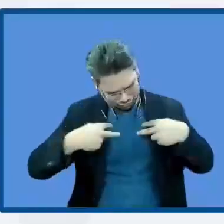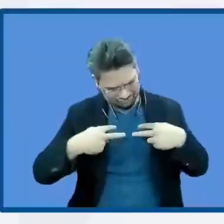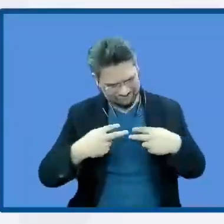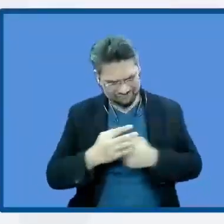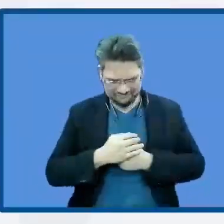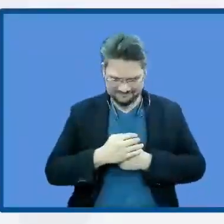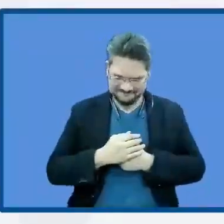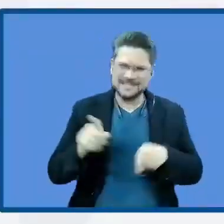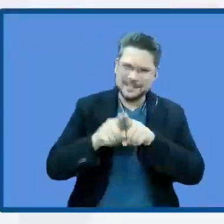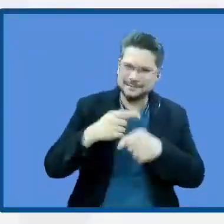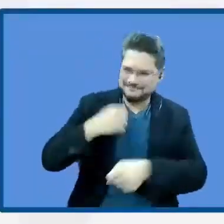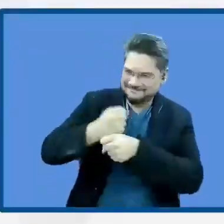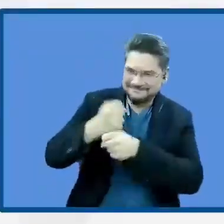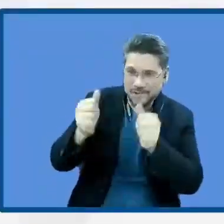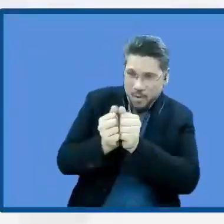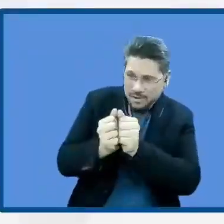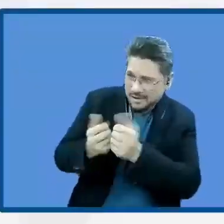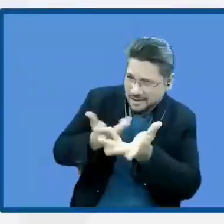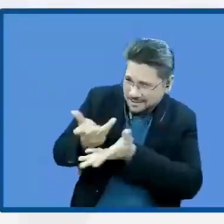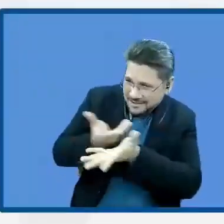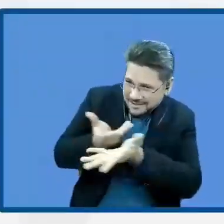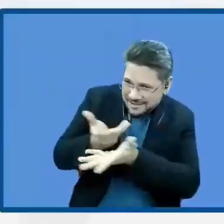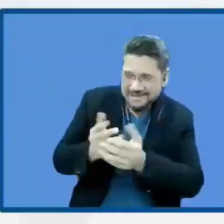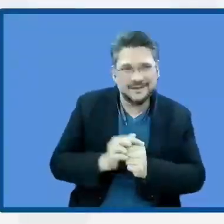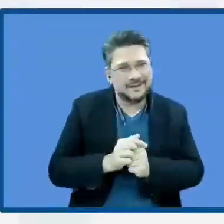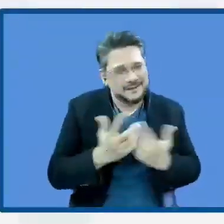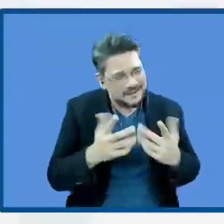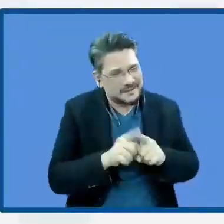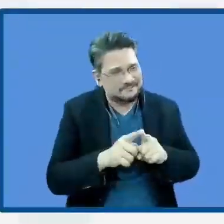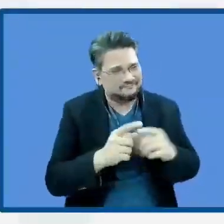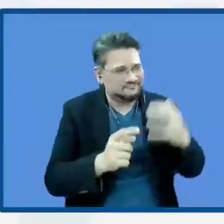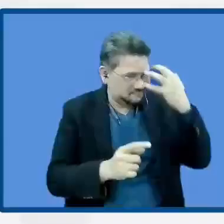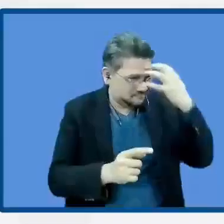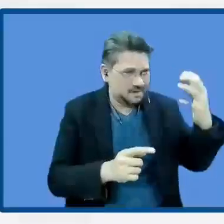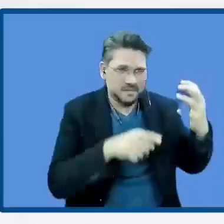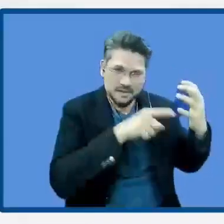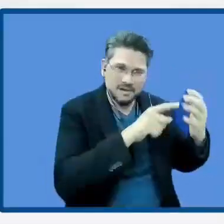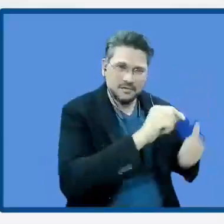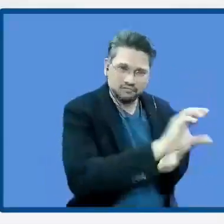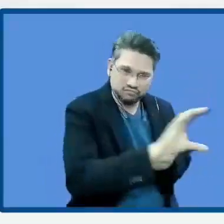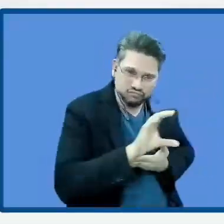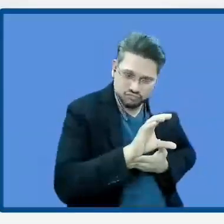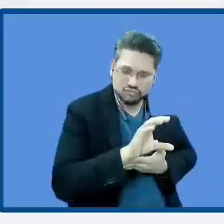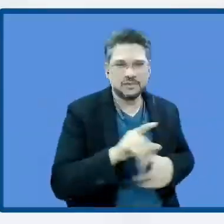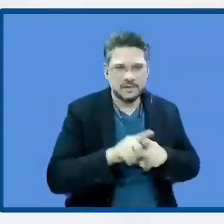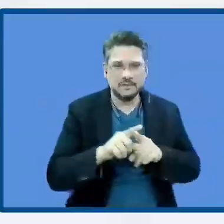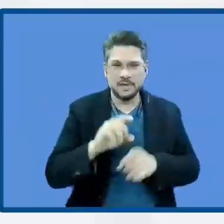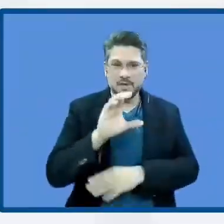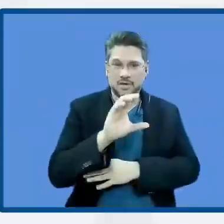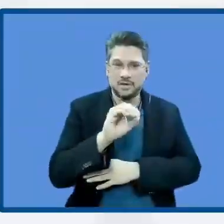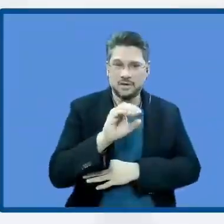and this also has to do with public investment, and in Costa Rica and in the region at large,